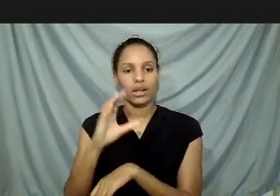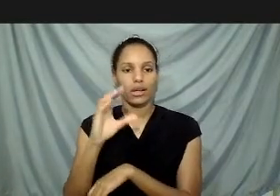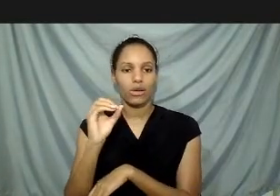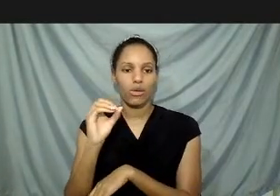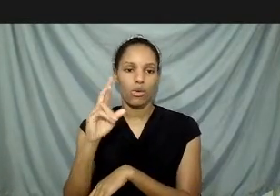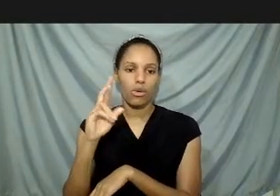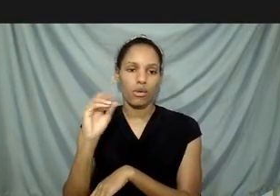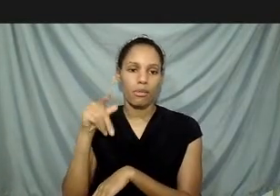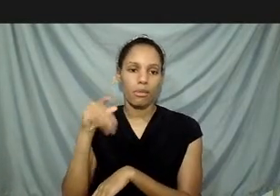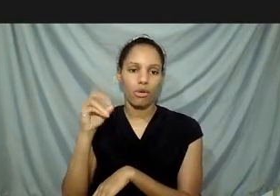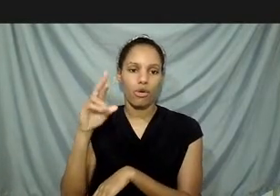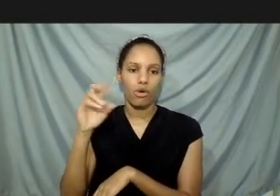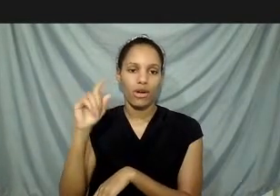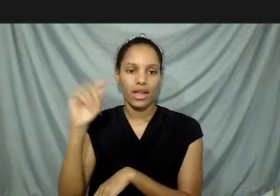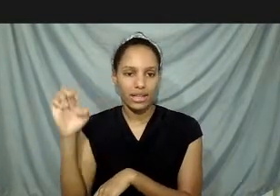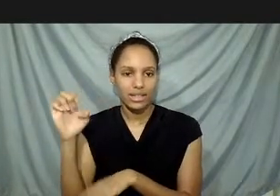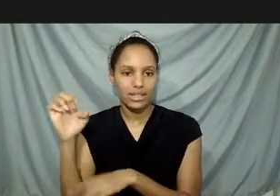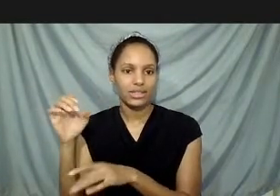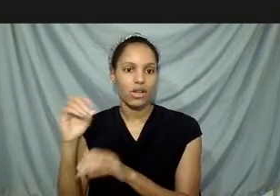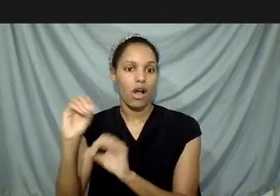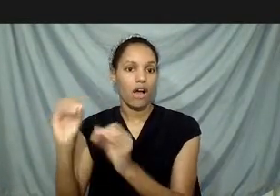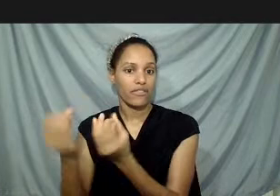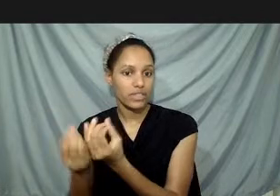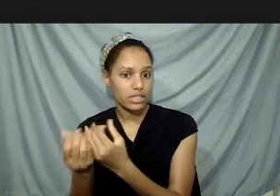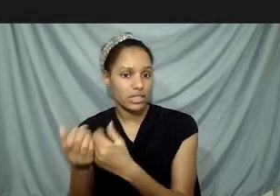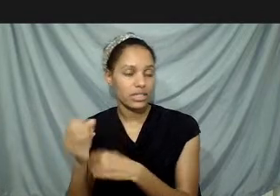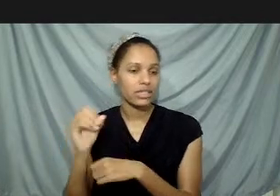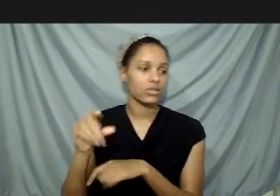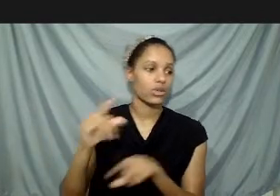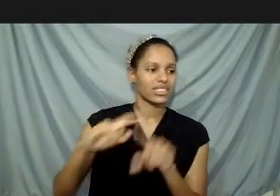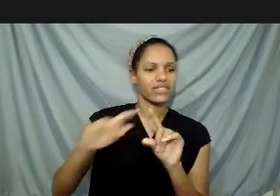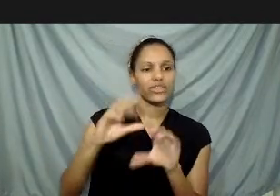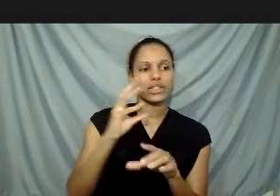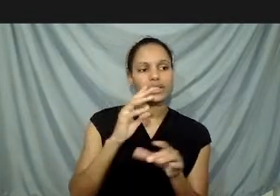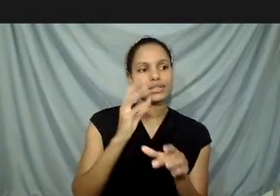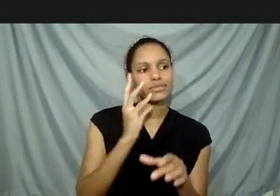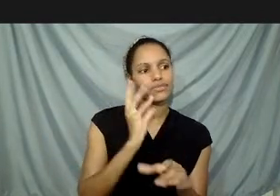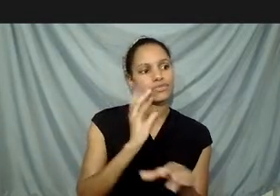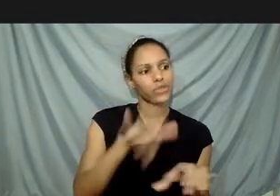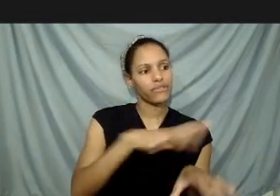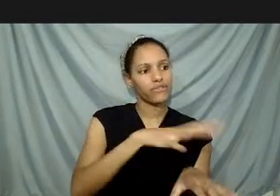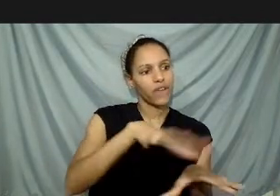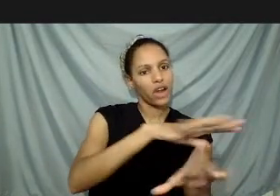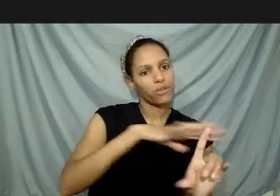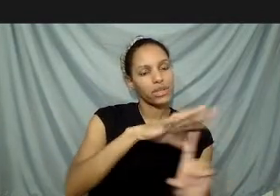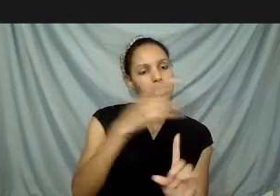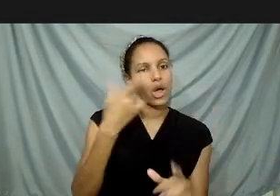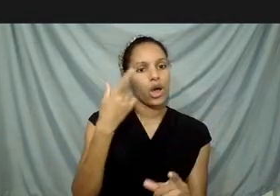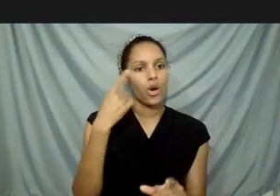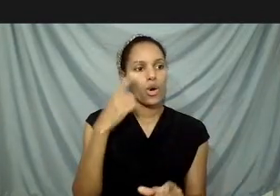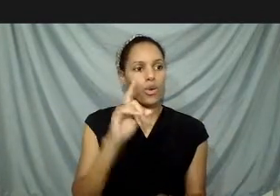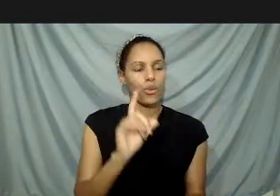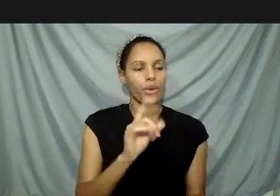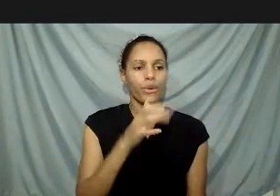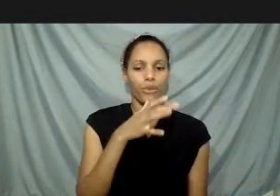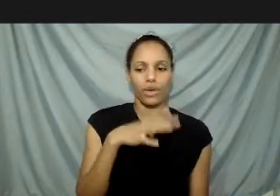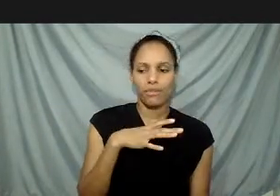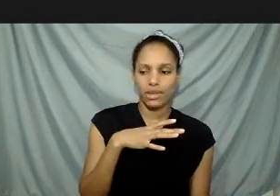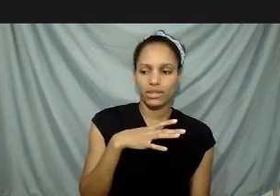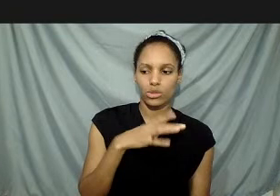into different environments where women were being suppressed, okay? And I also, because